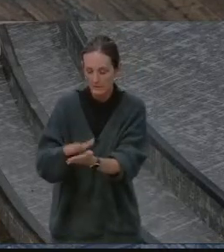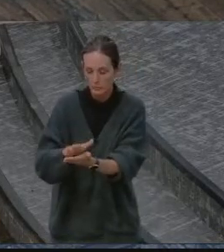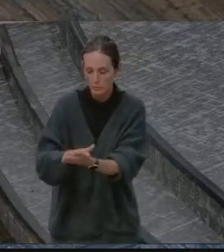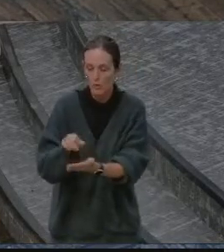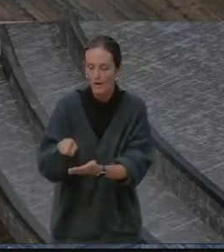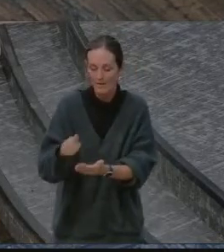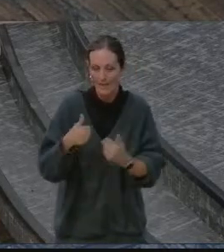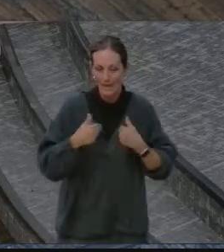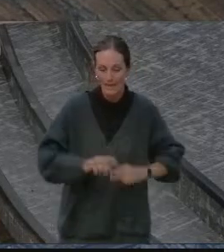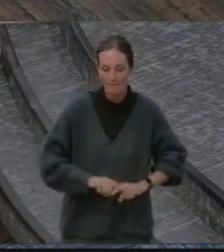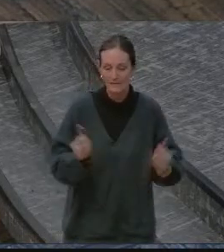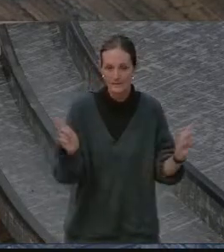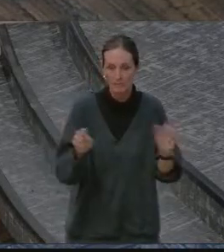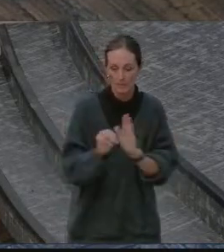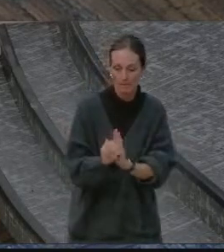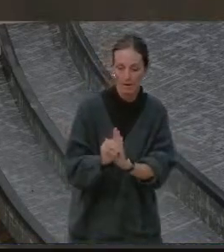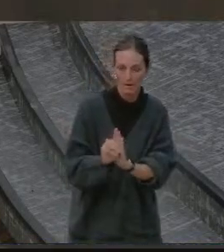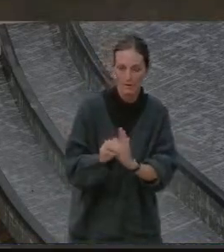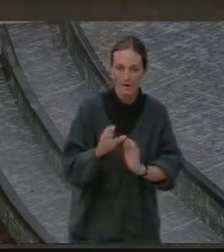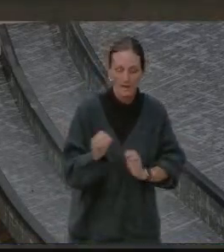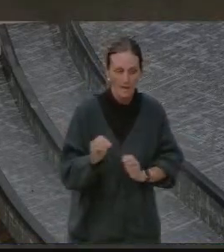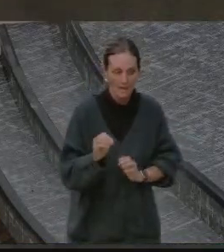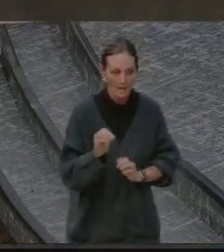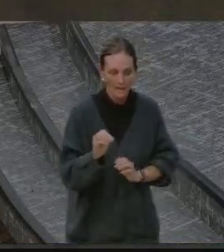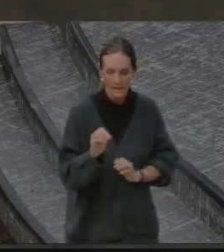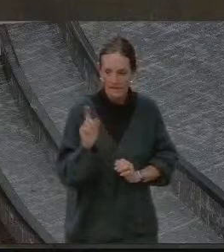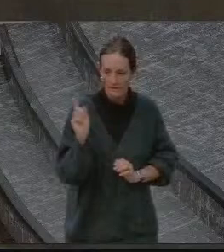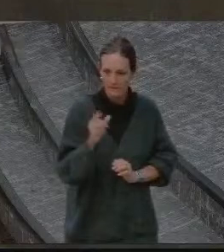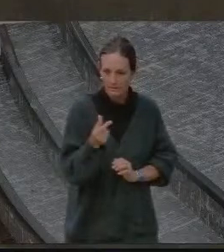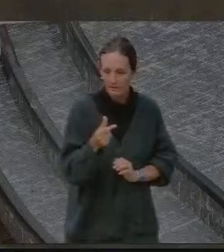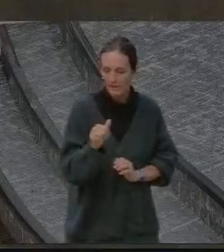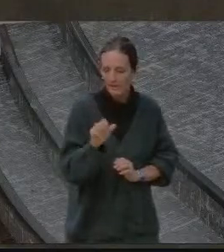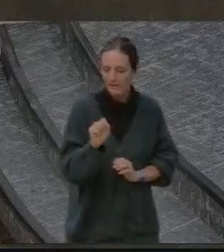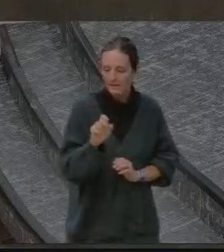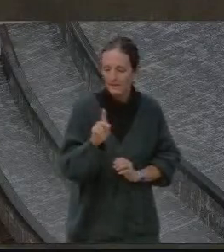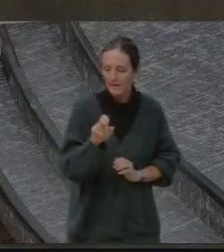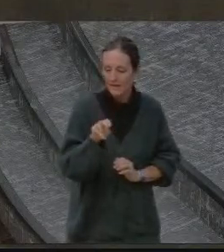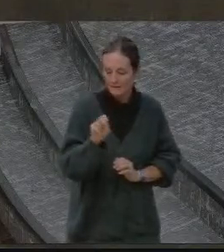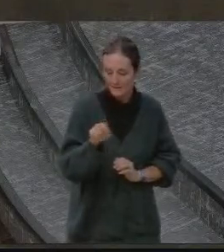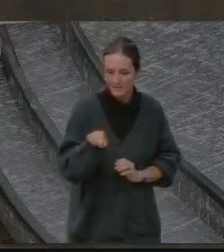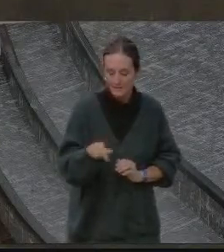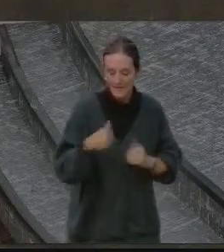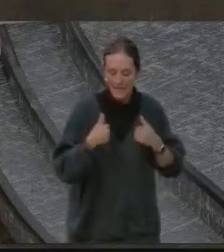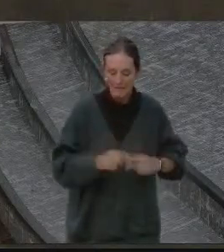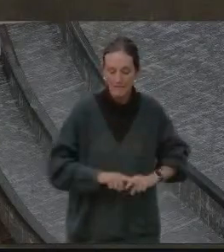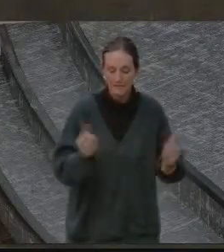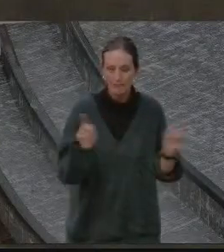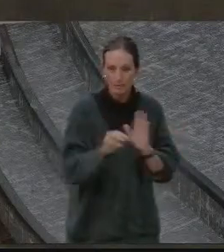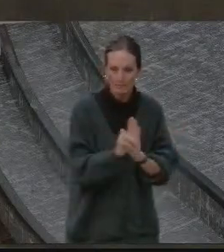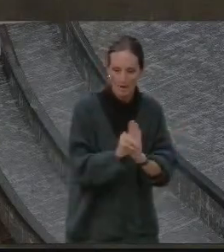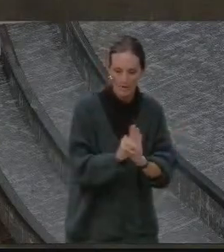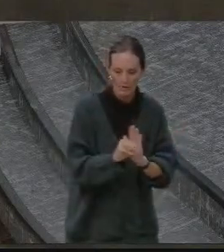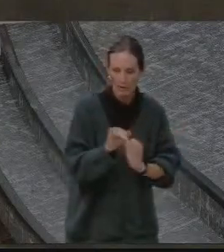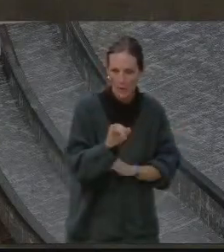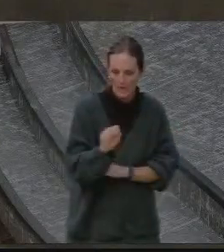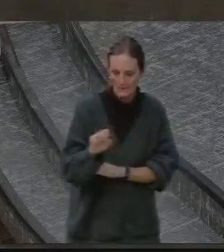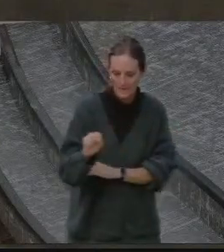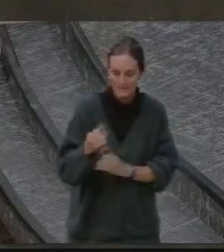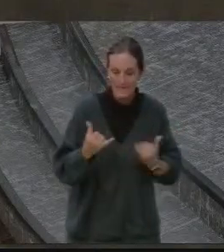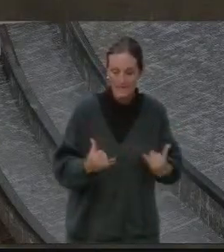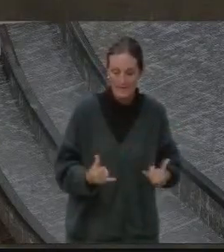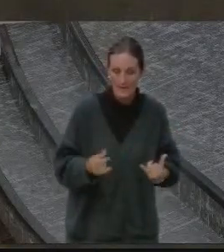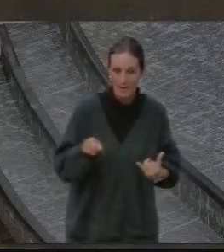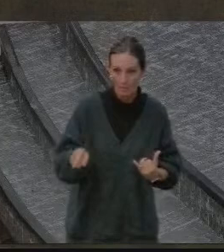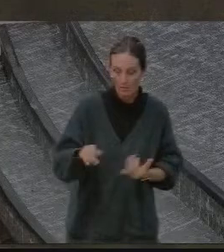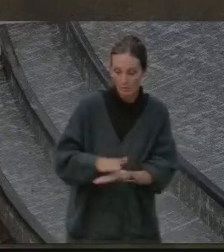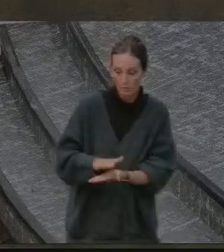model, and I'm looking at Mr. Gaskins, a different model with their ISS. So what she is doing is looking at